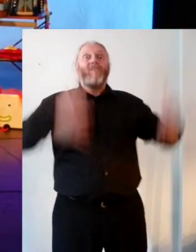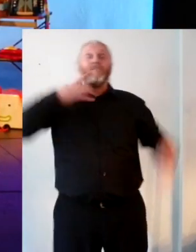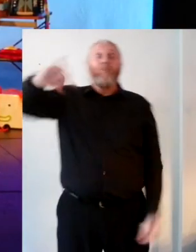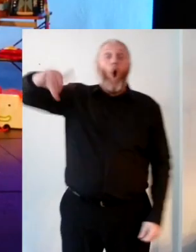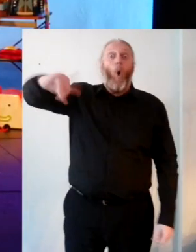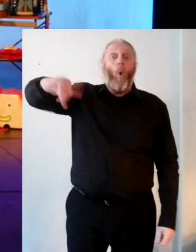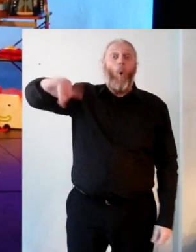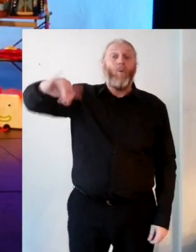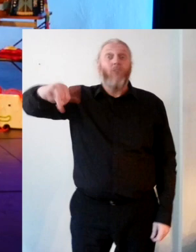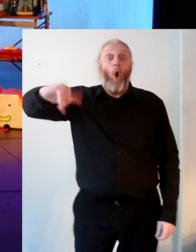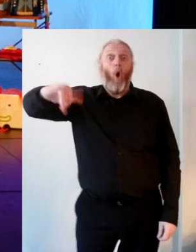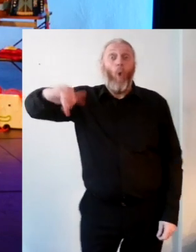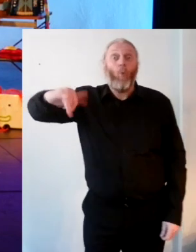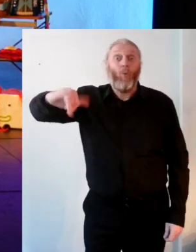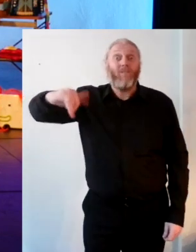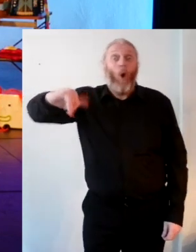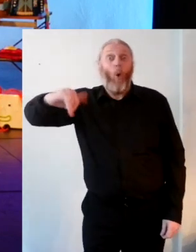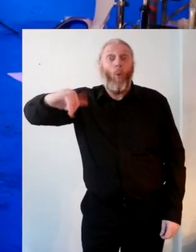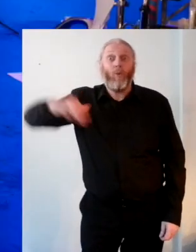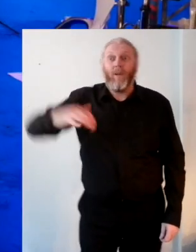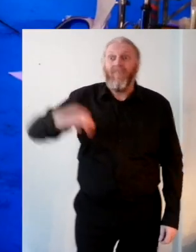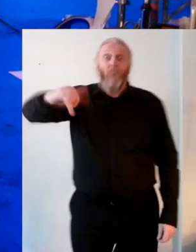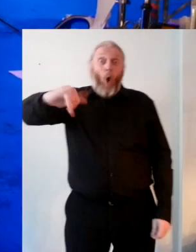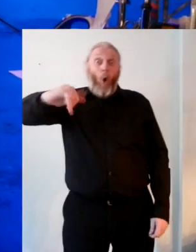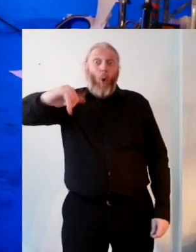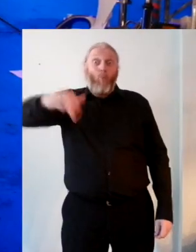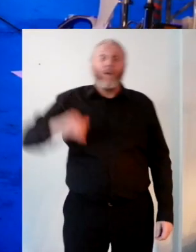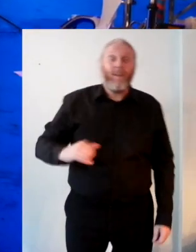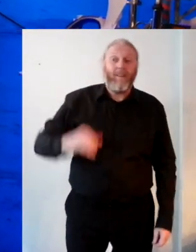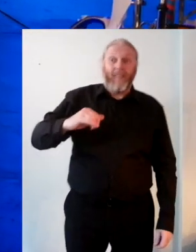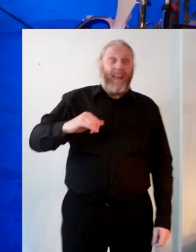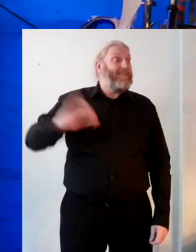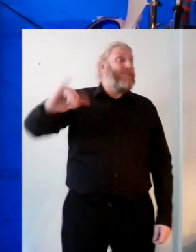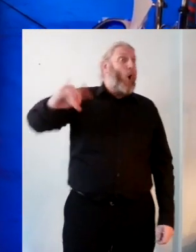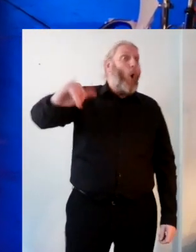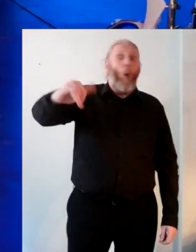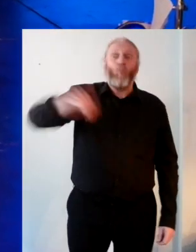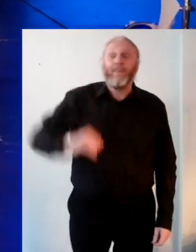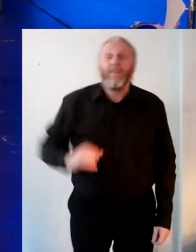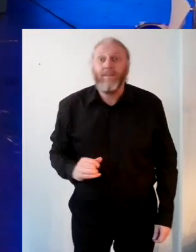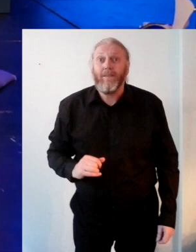phone, phone, phone, phone, phone, no.